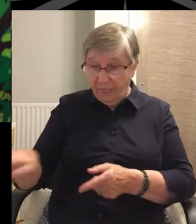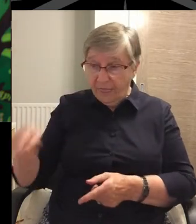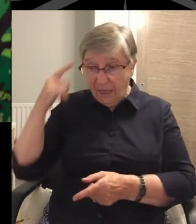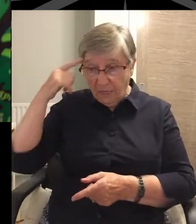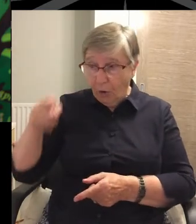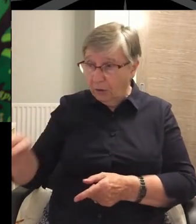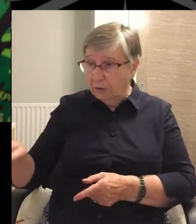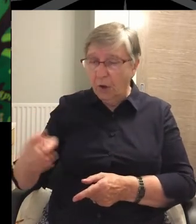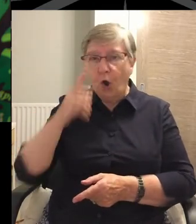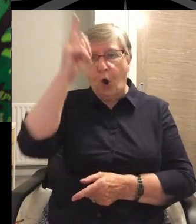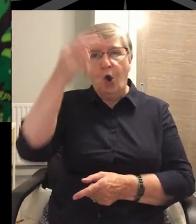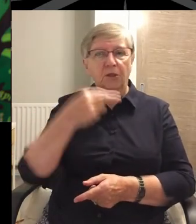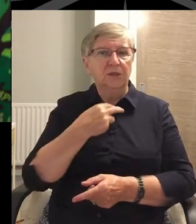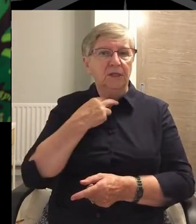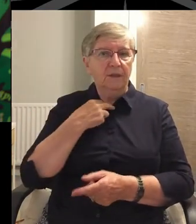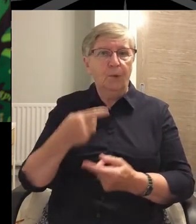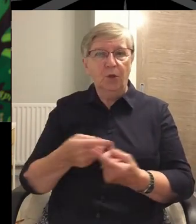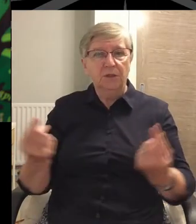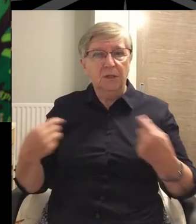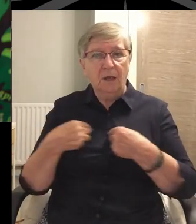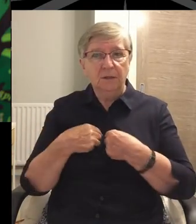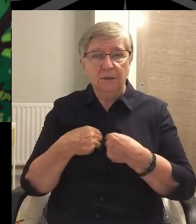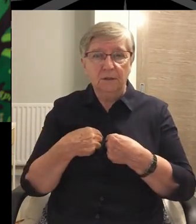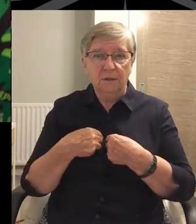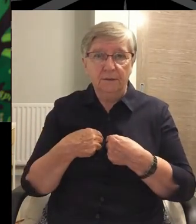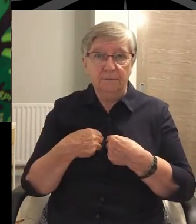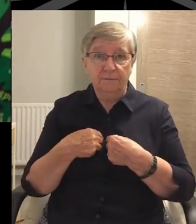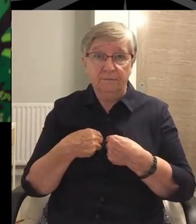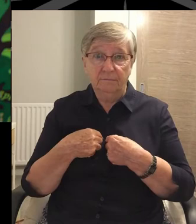and shamed because God had let them down.